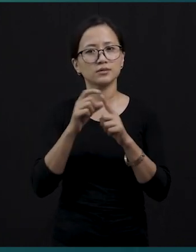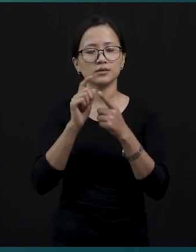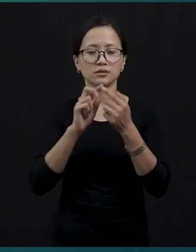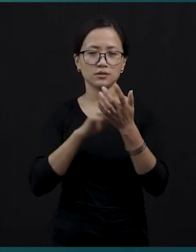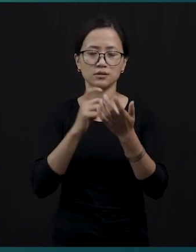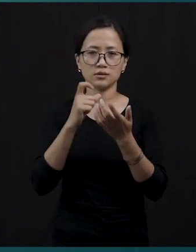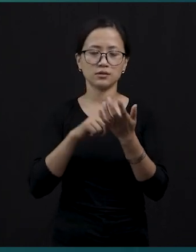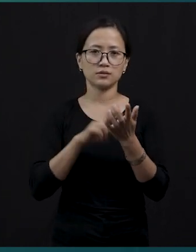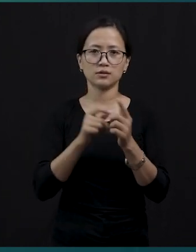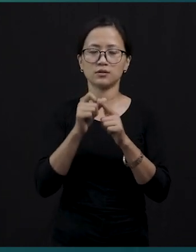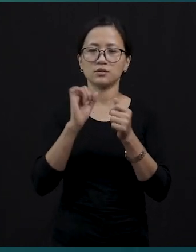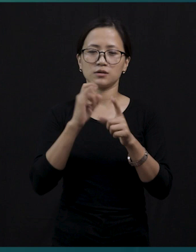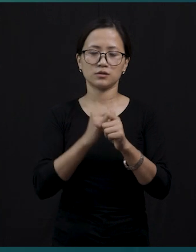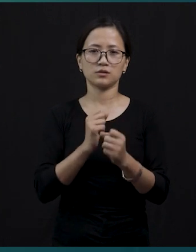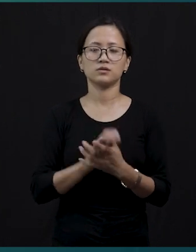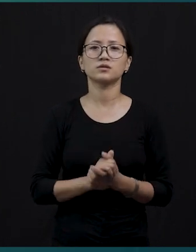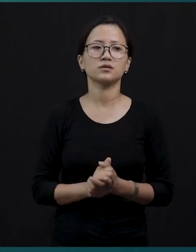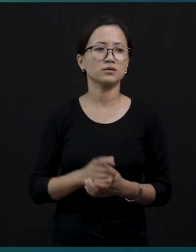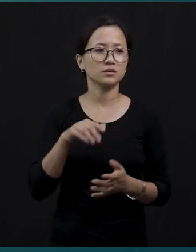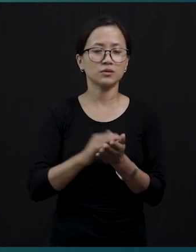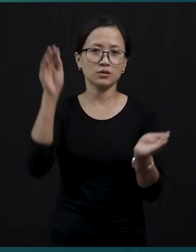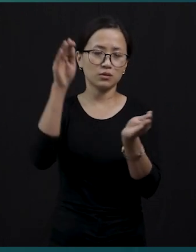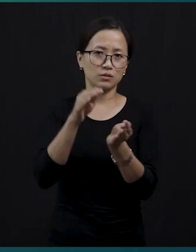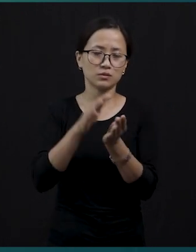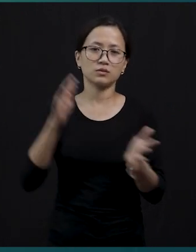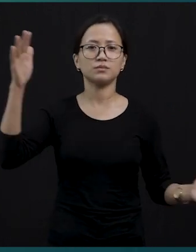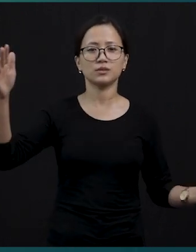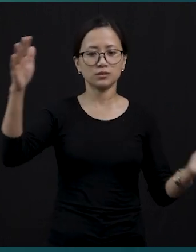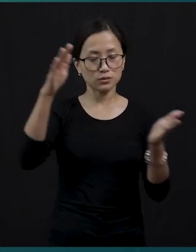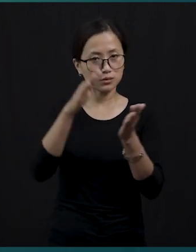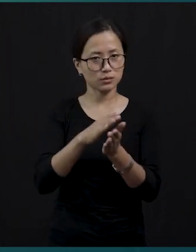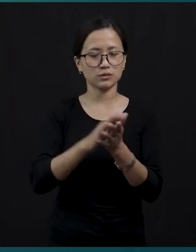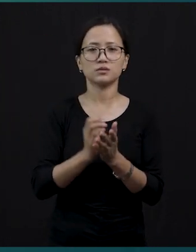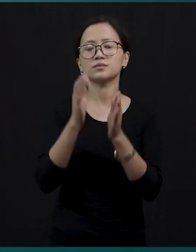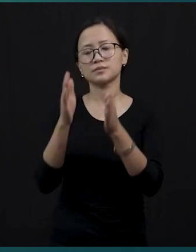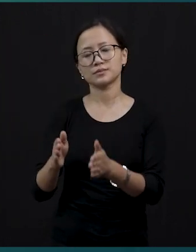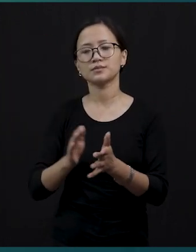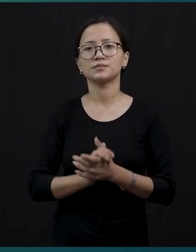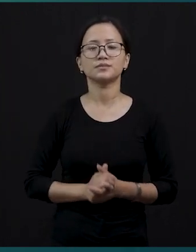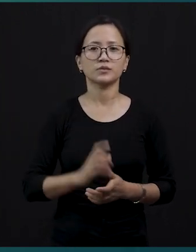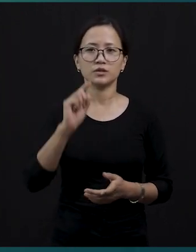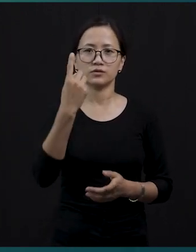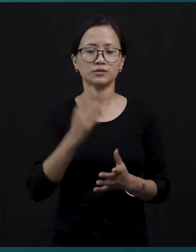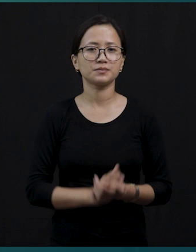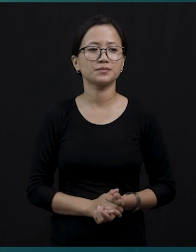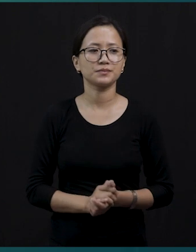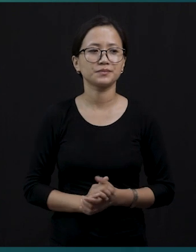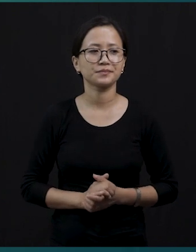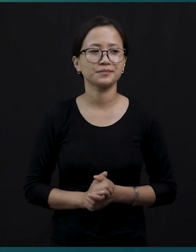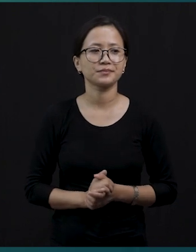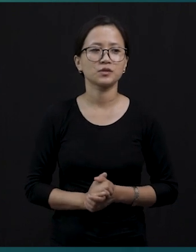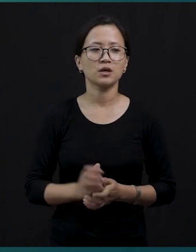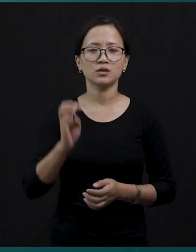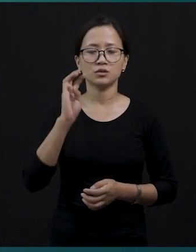descending, it will be from the biggest number to the smallest number, right? Okay, let's see the first descending order. What you